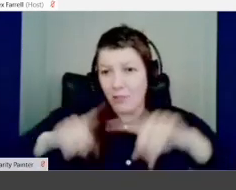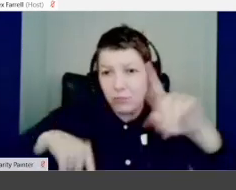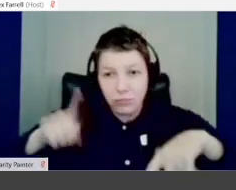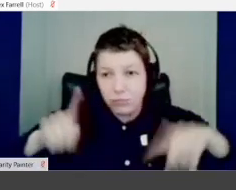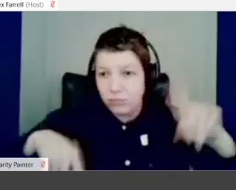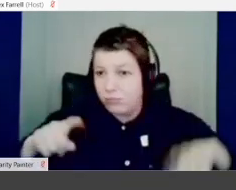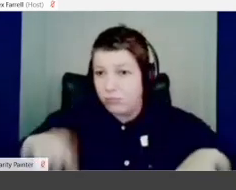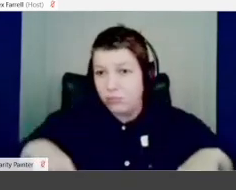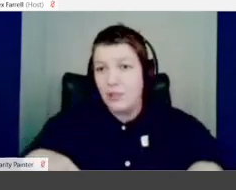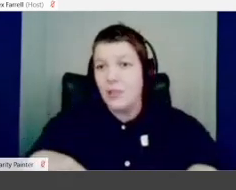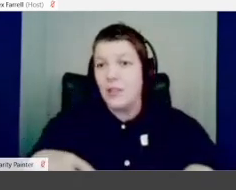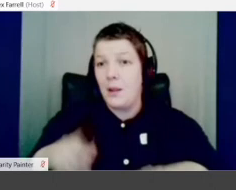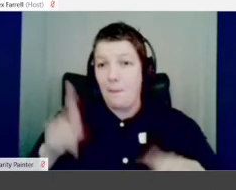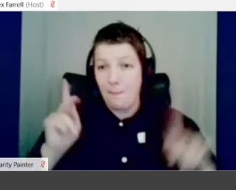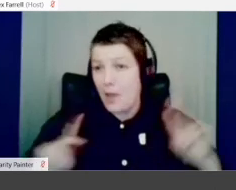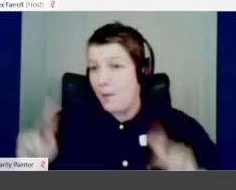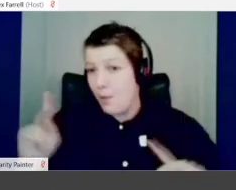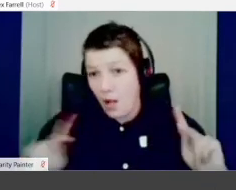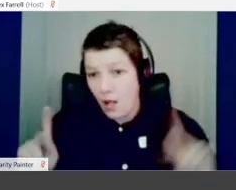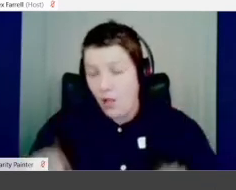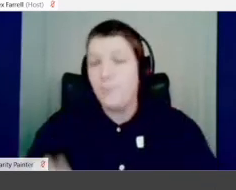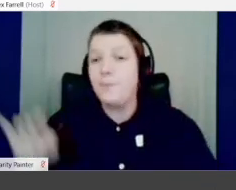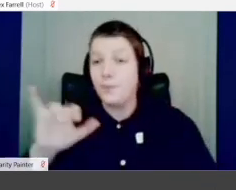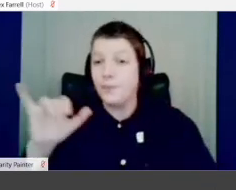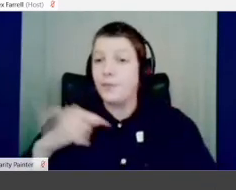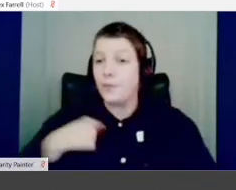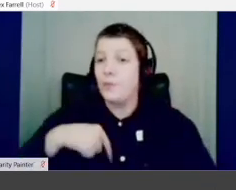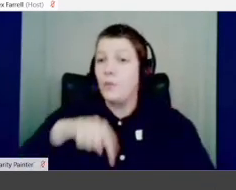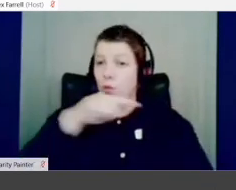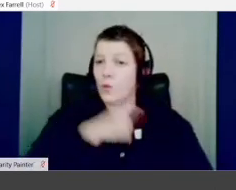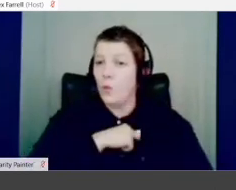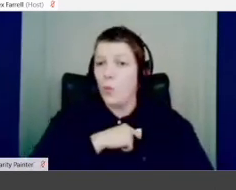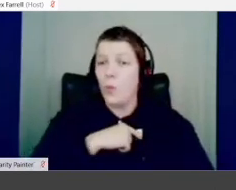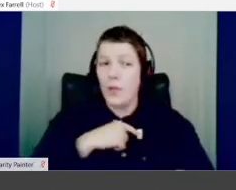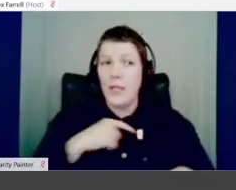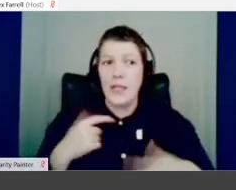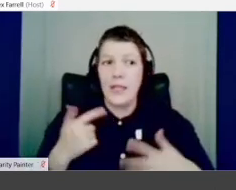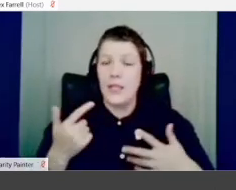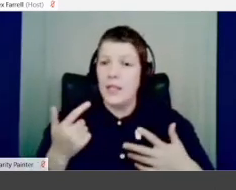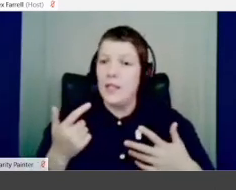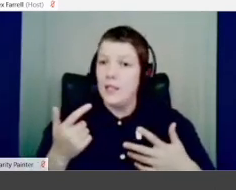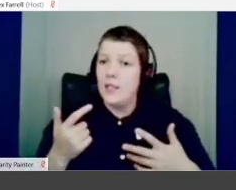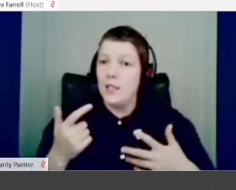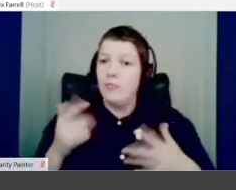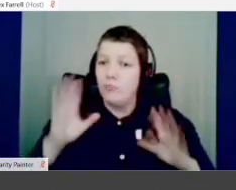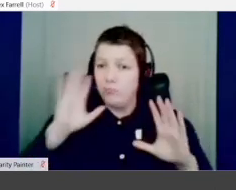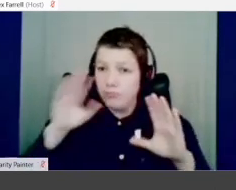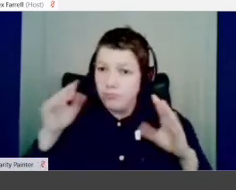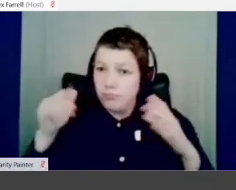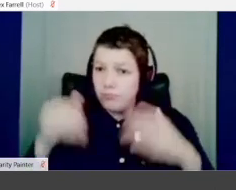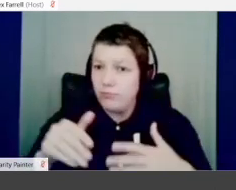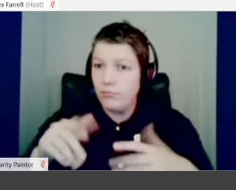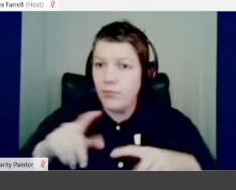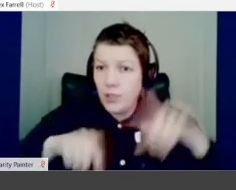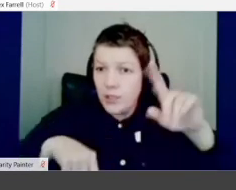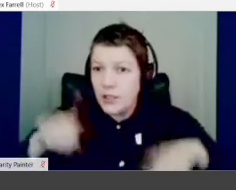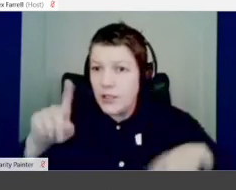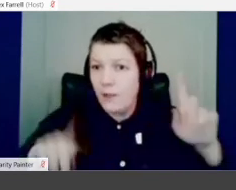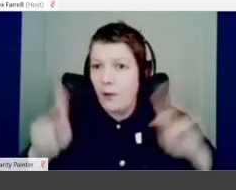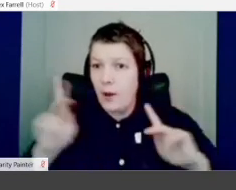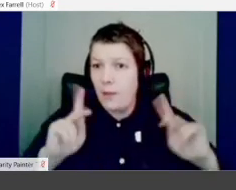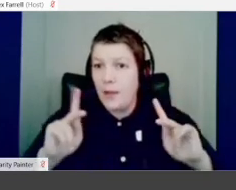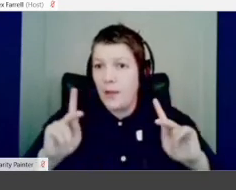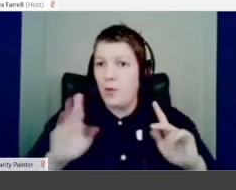also did make sure things were meeting the needs of all kinds of people with the technology